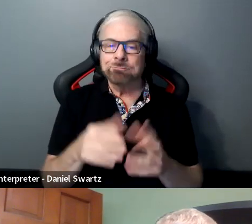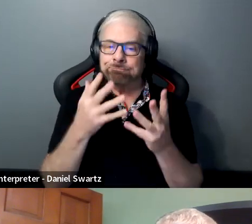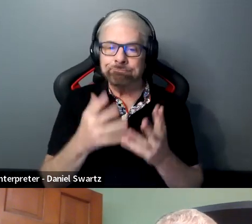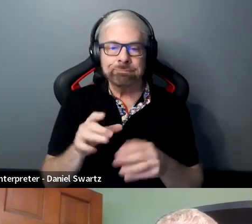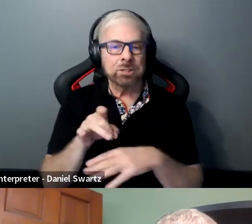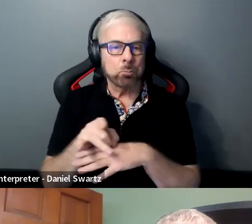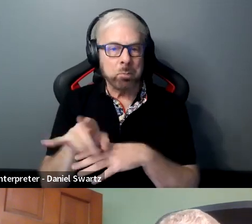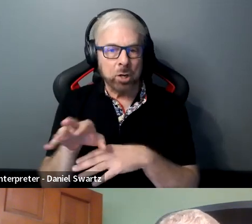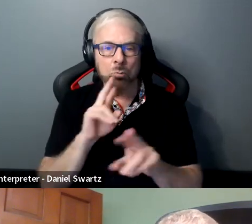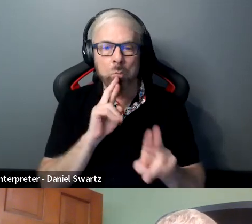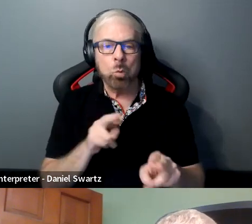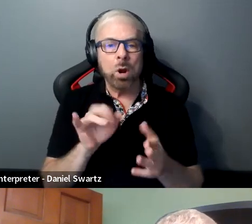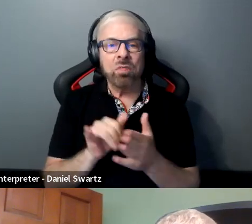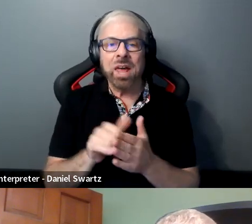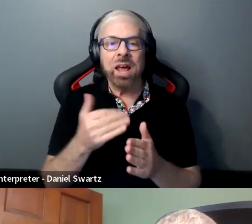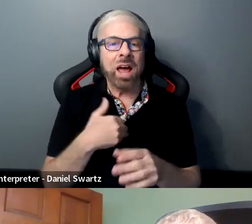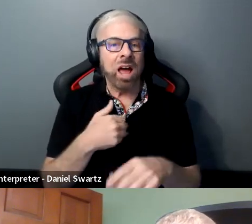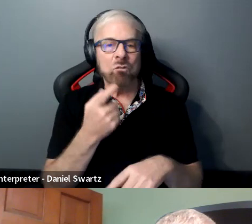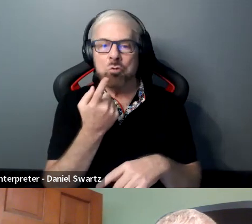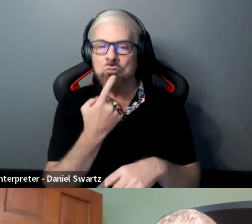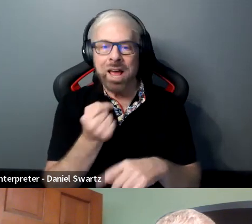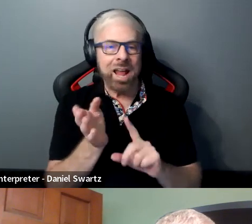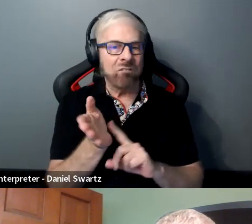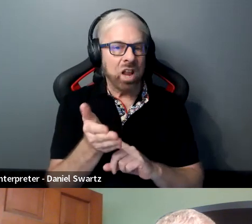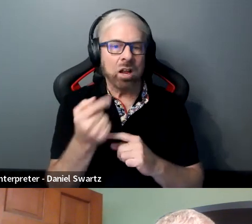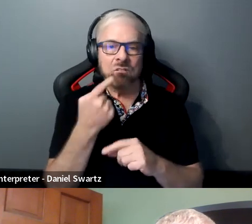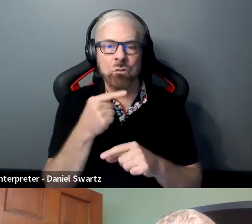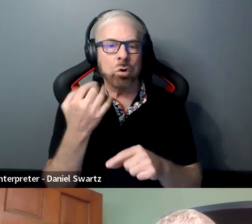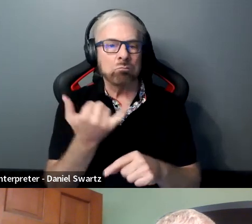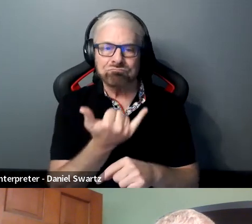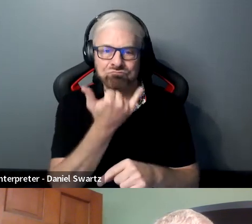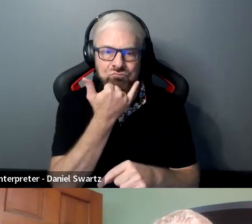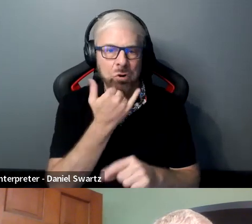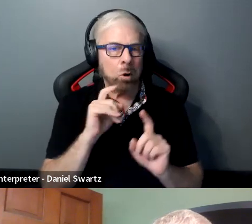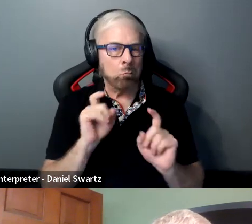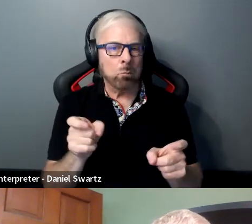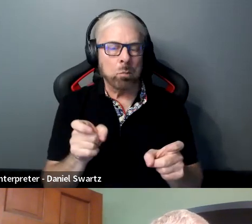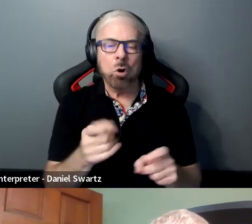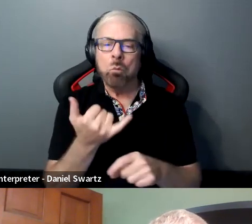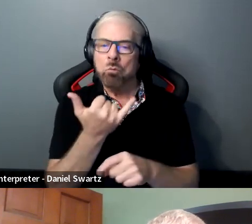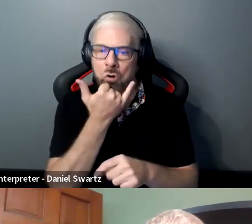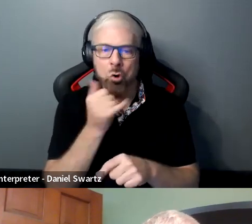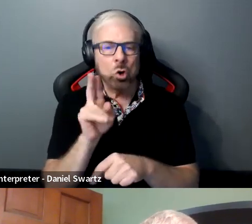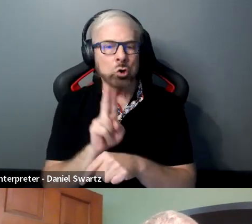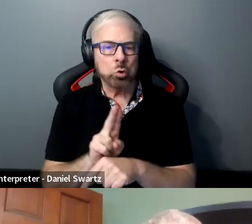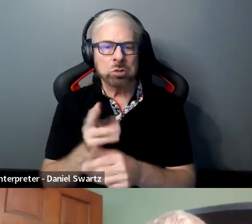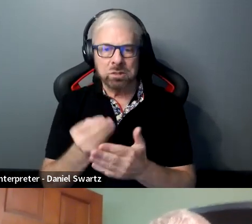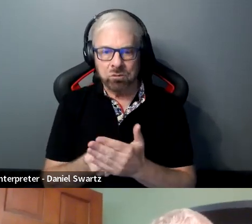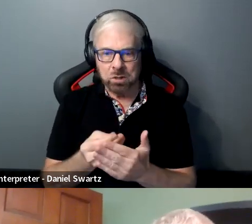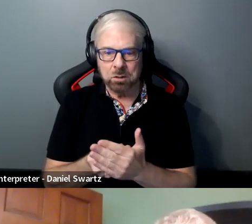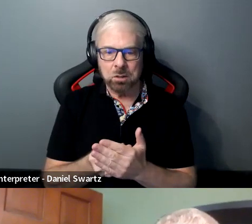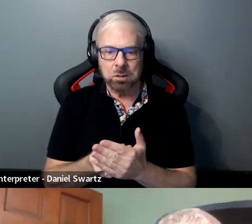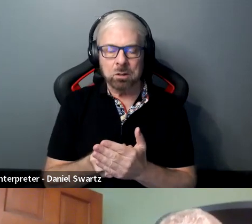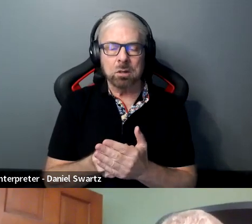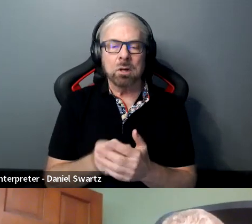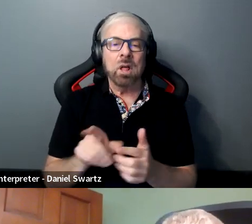reports that contain red flags for misappropriation and misuse of funds. And third thing the